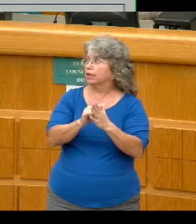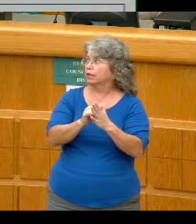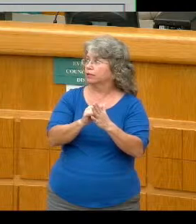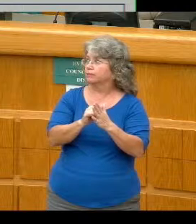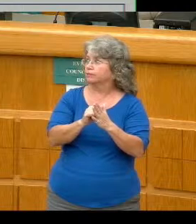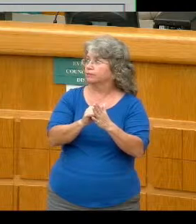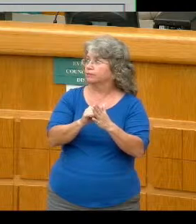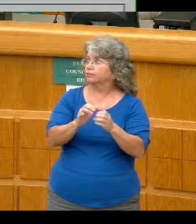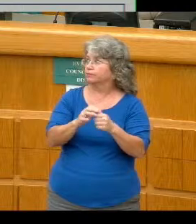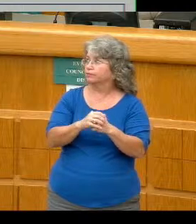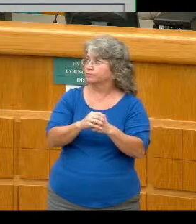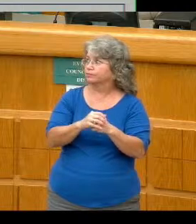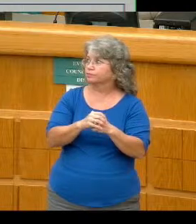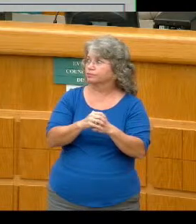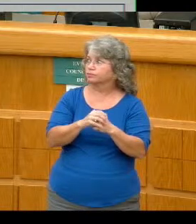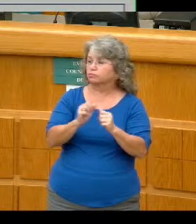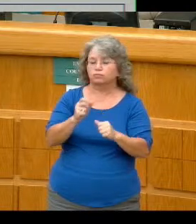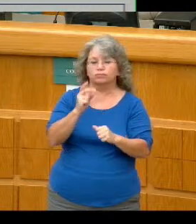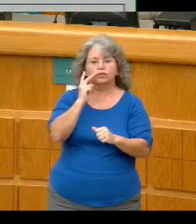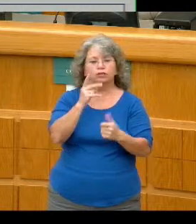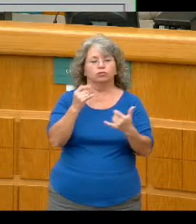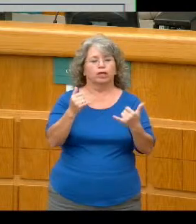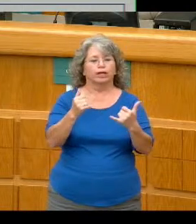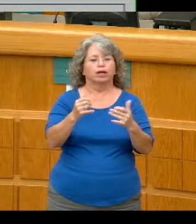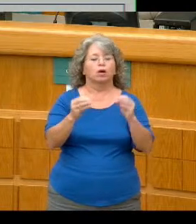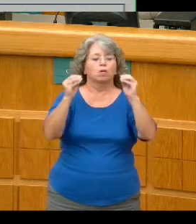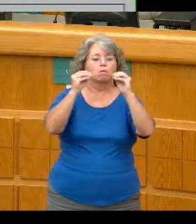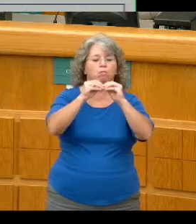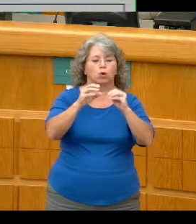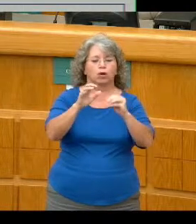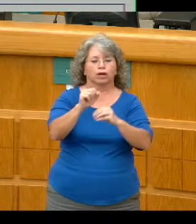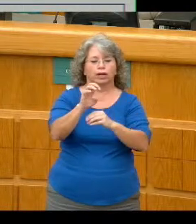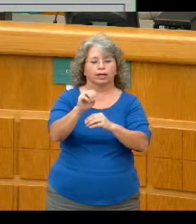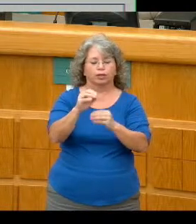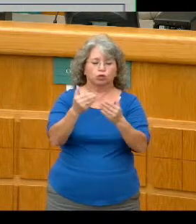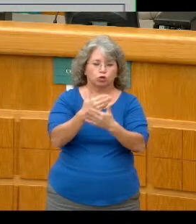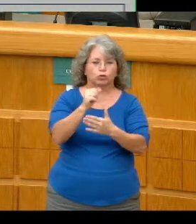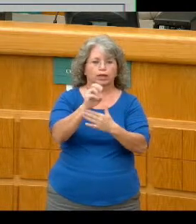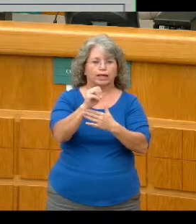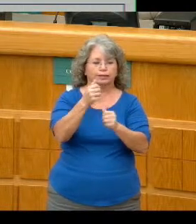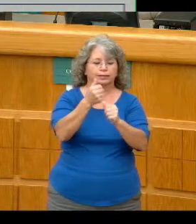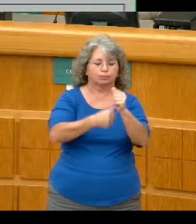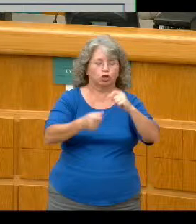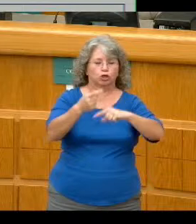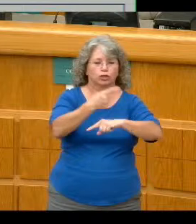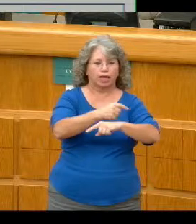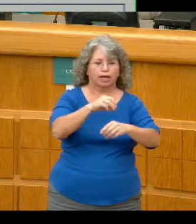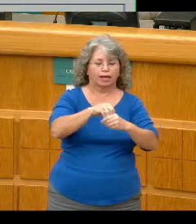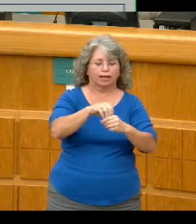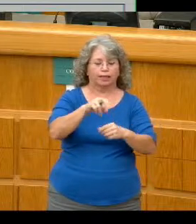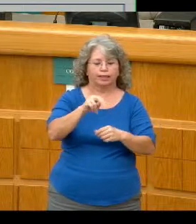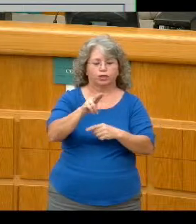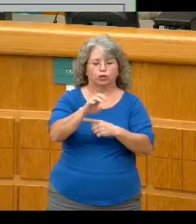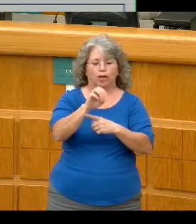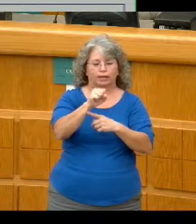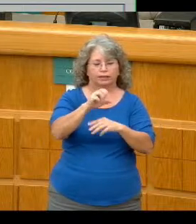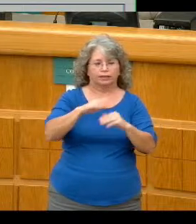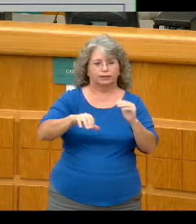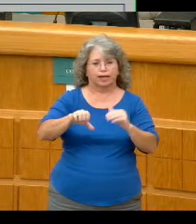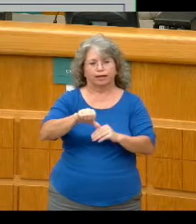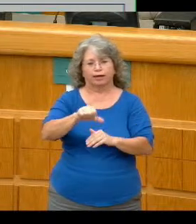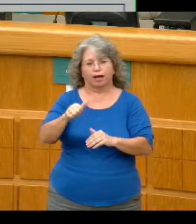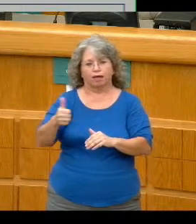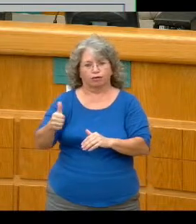We've just zoomed in on the same plot, and you can see that right now there's more cases per day, new cases per day in NUECES than the